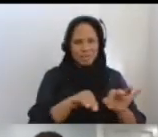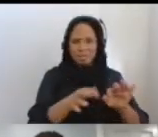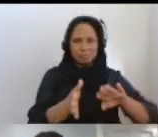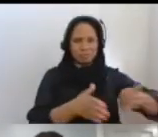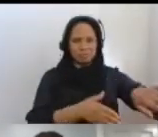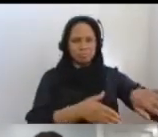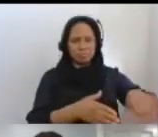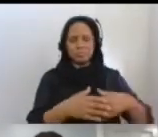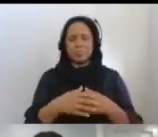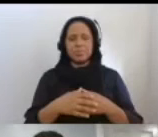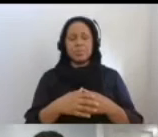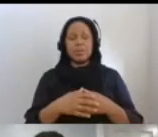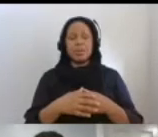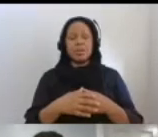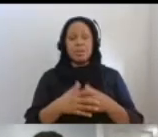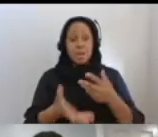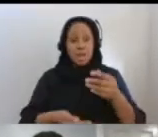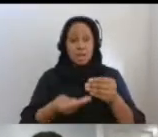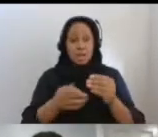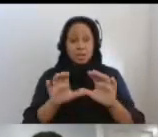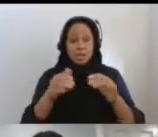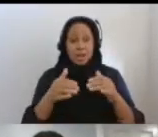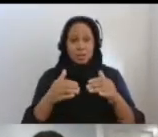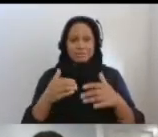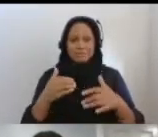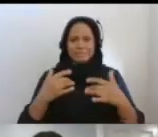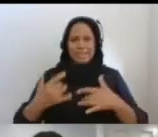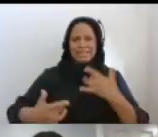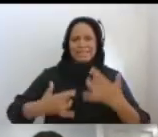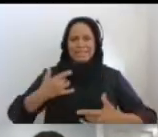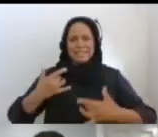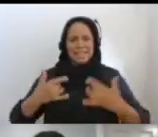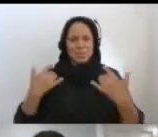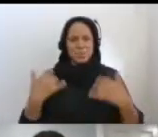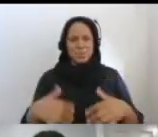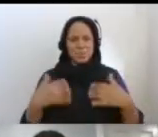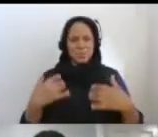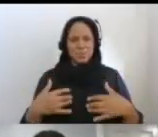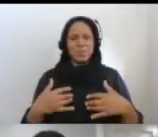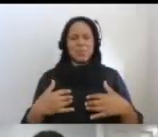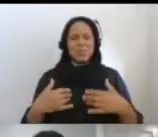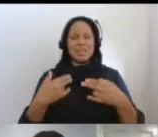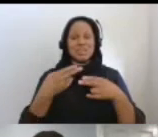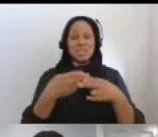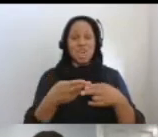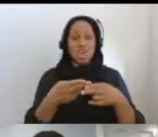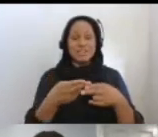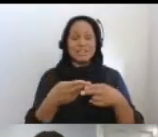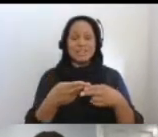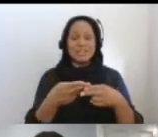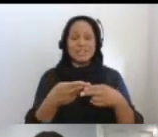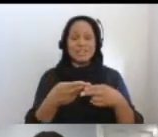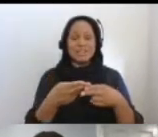Another category, a category that's really exciting, is called the other than